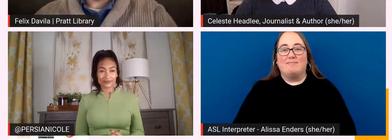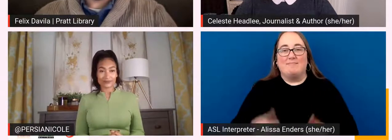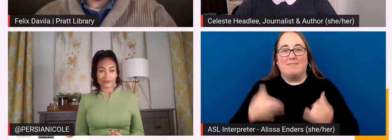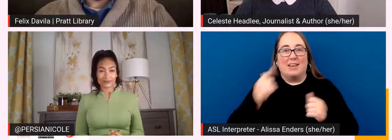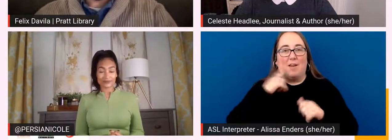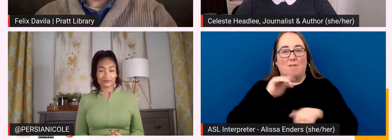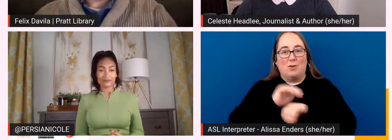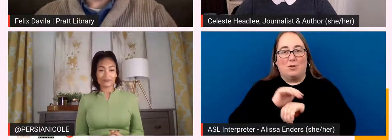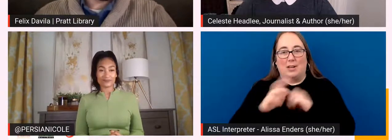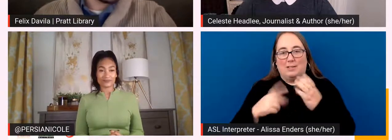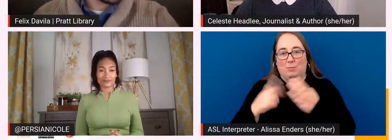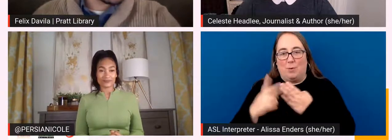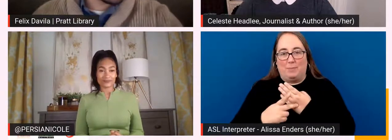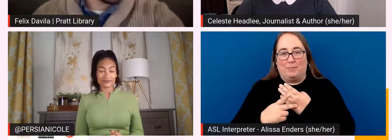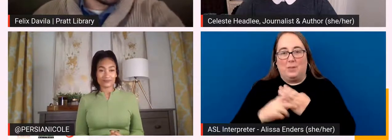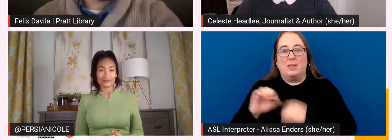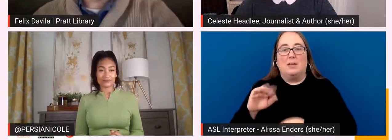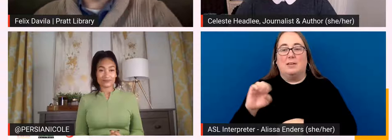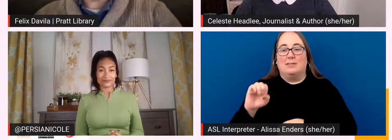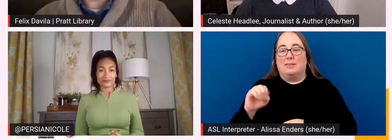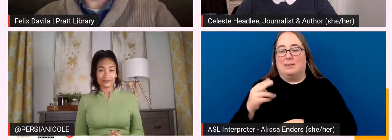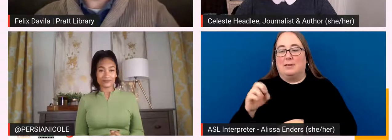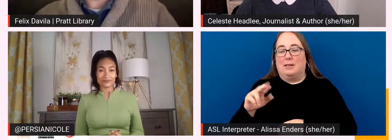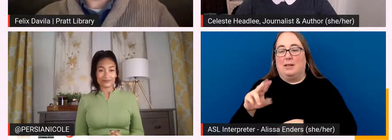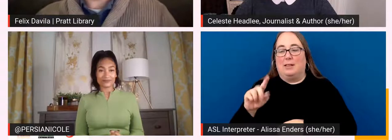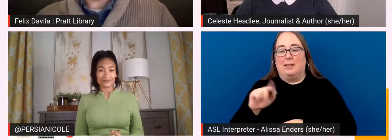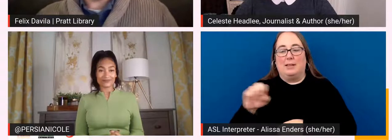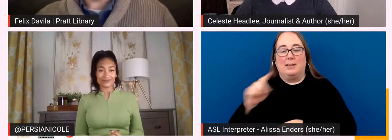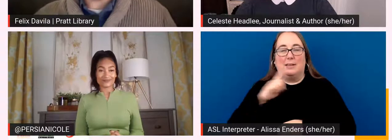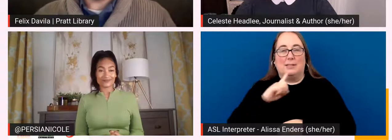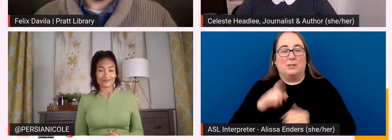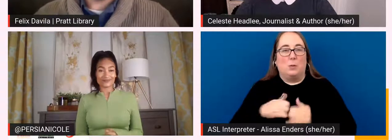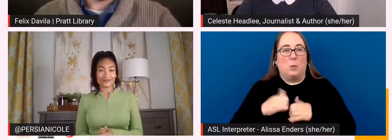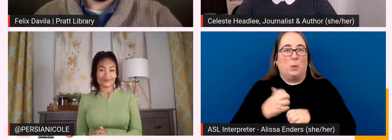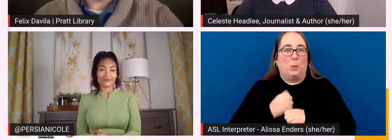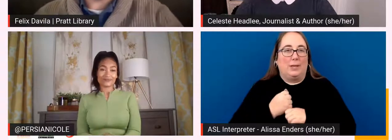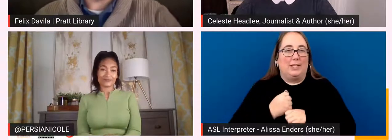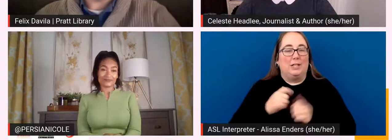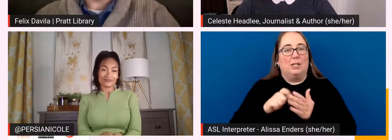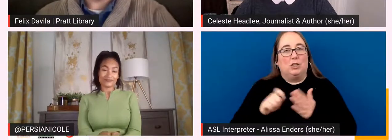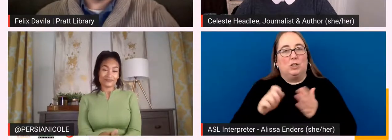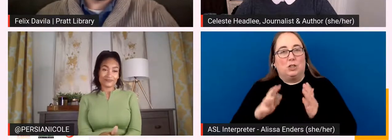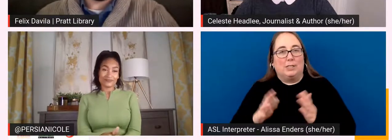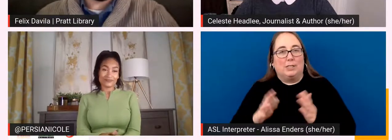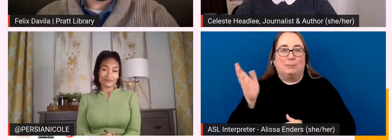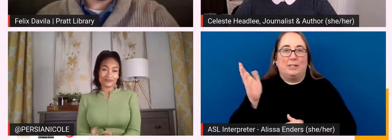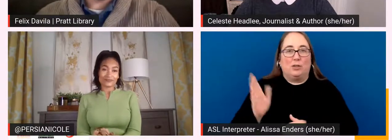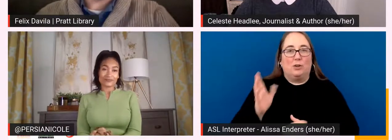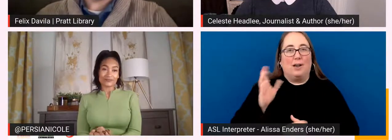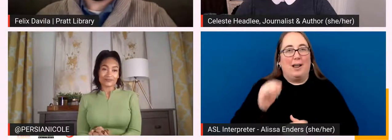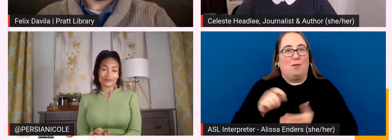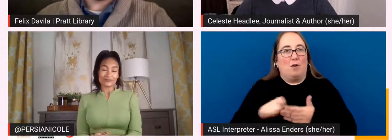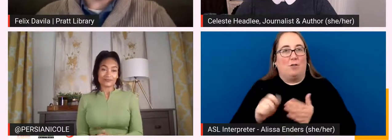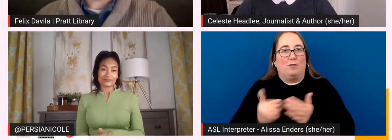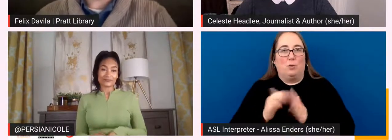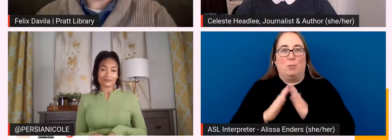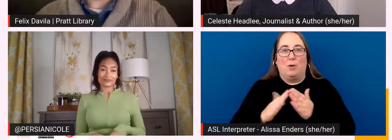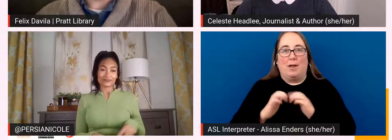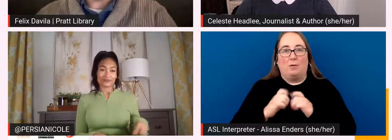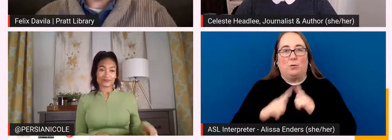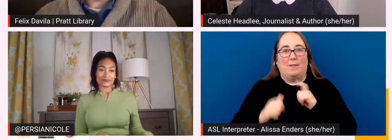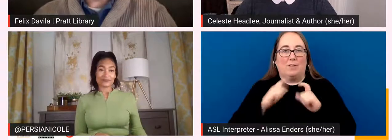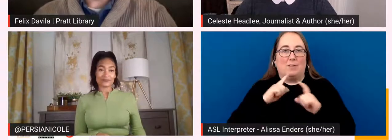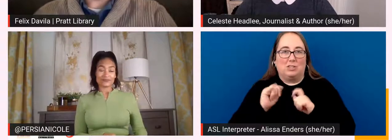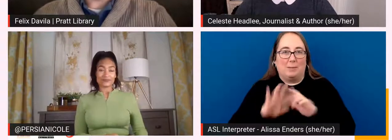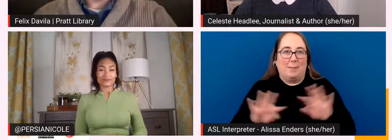program. Celeste Headlee is an award-winning journalist, professional speaker, and the author of We Need to Talk, How to Have Conversations That